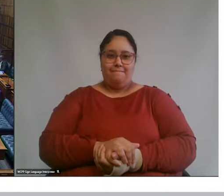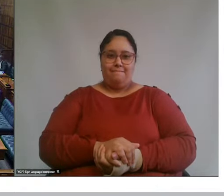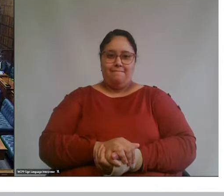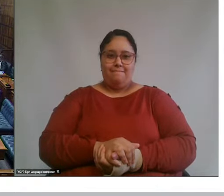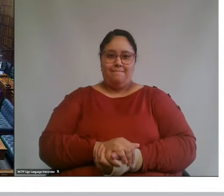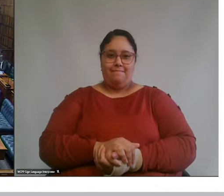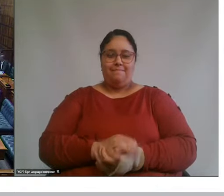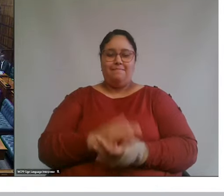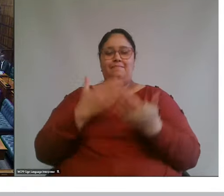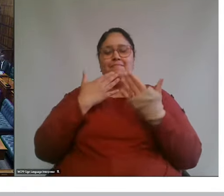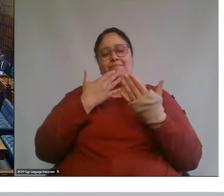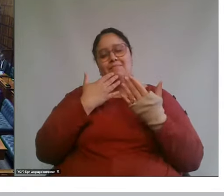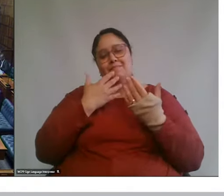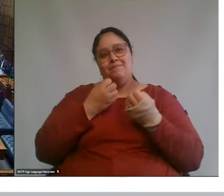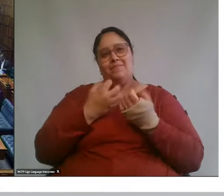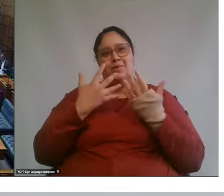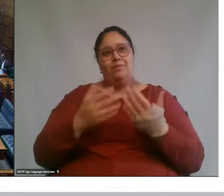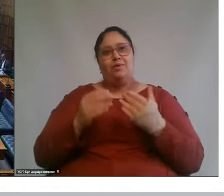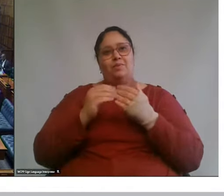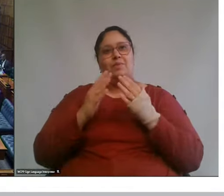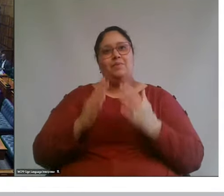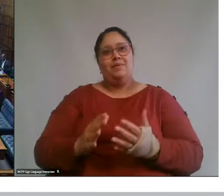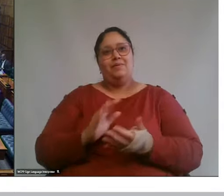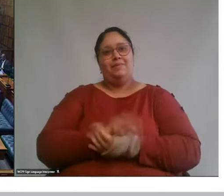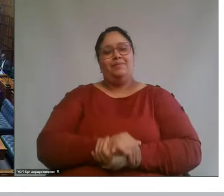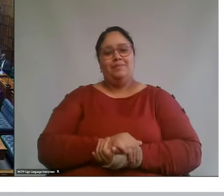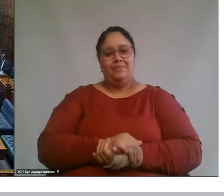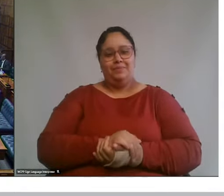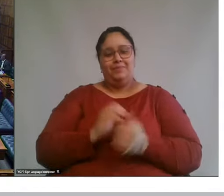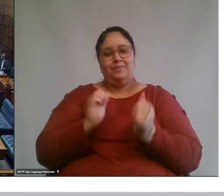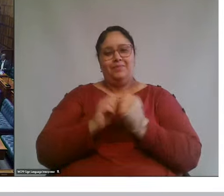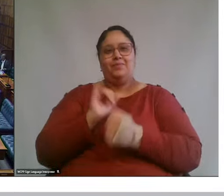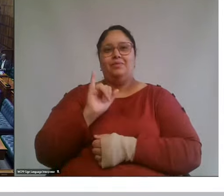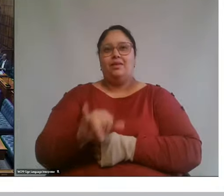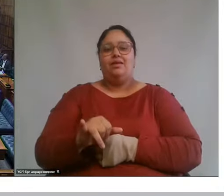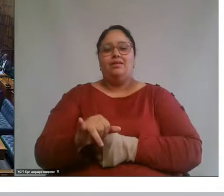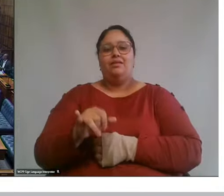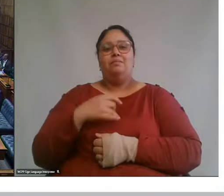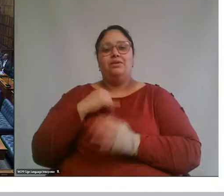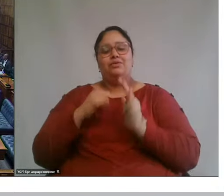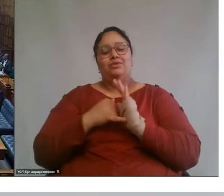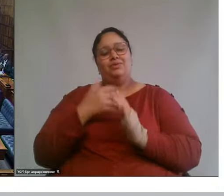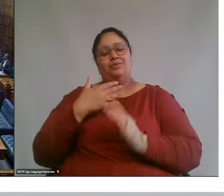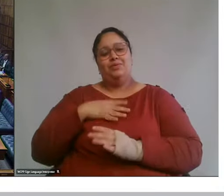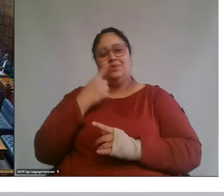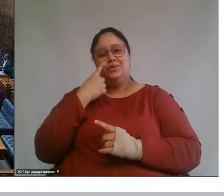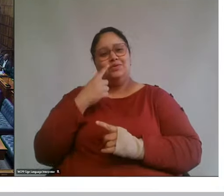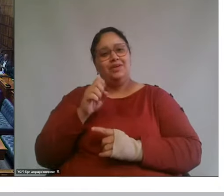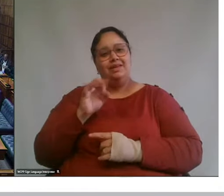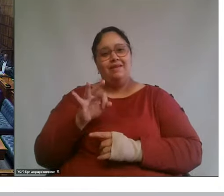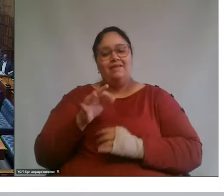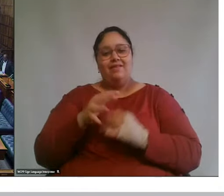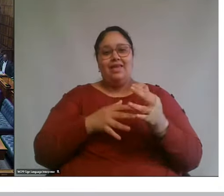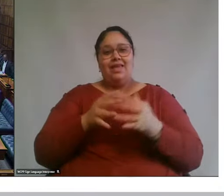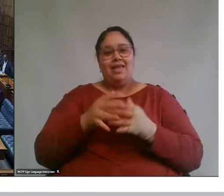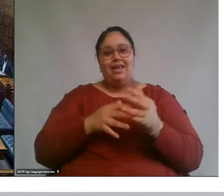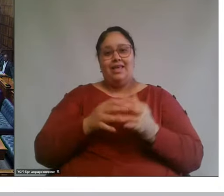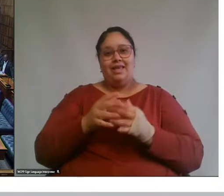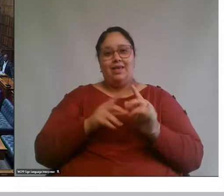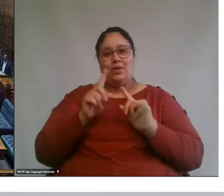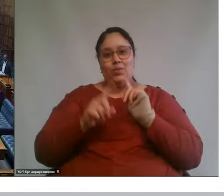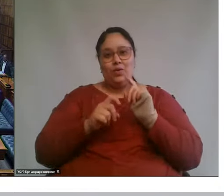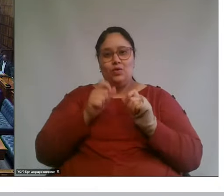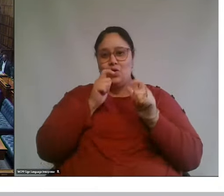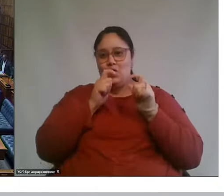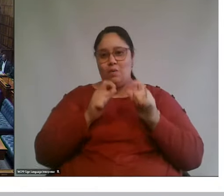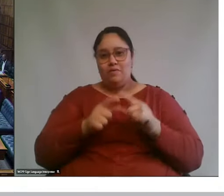thank you very much member all right so um with that I also just want to check if there are any um questions or